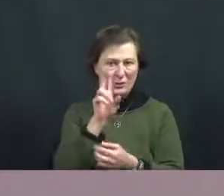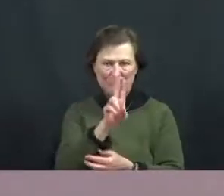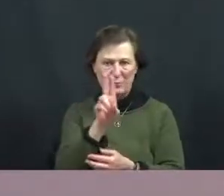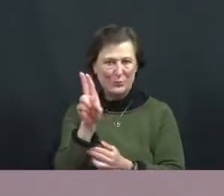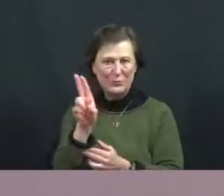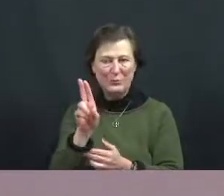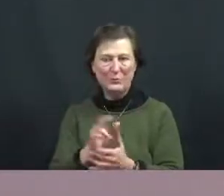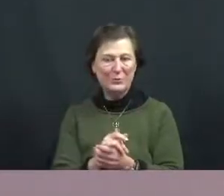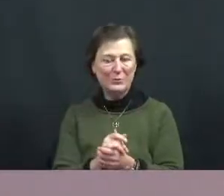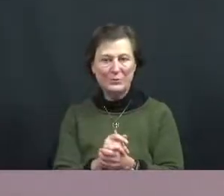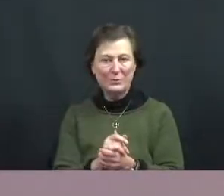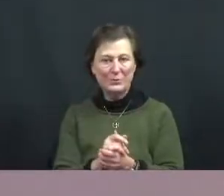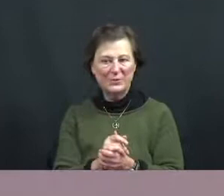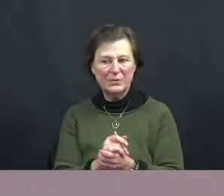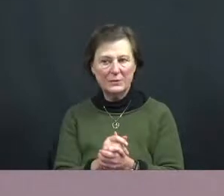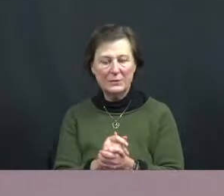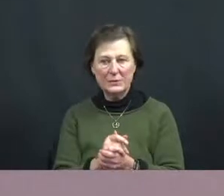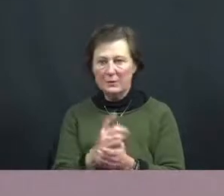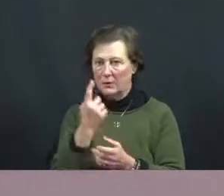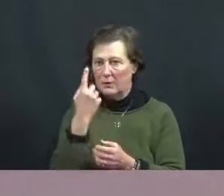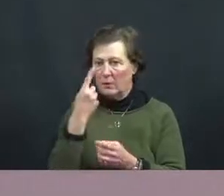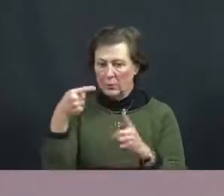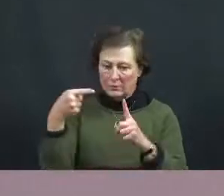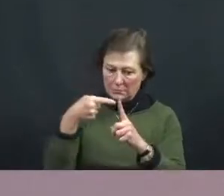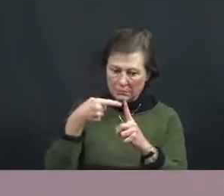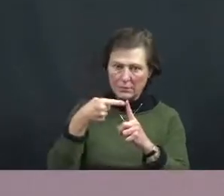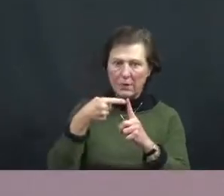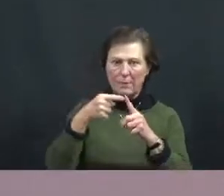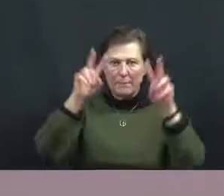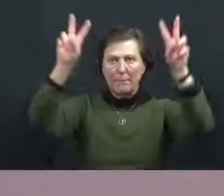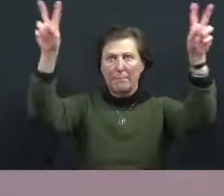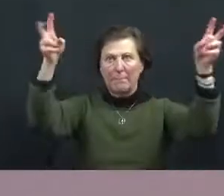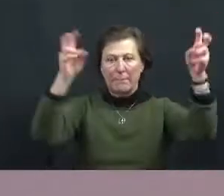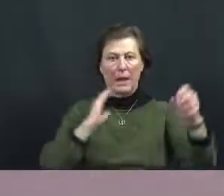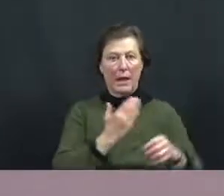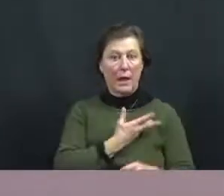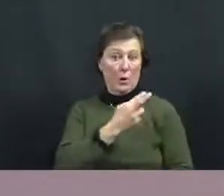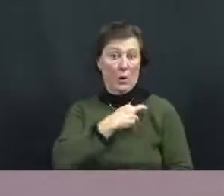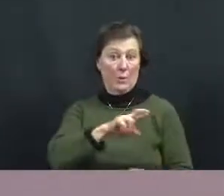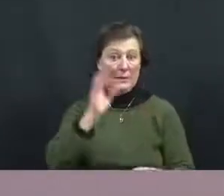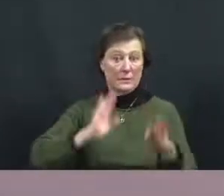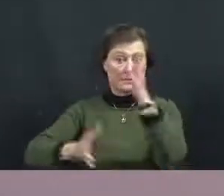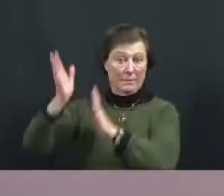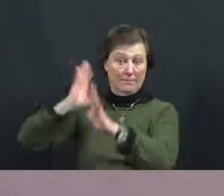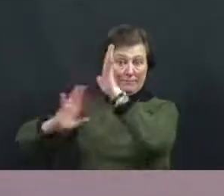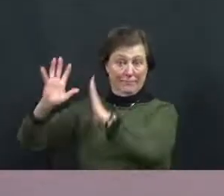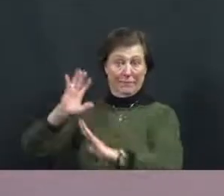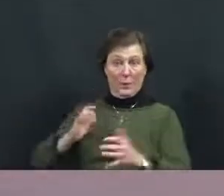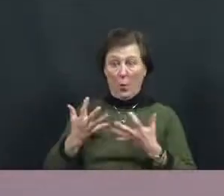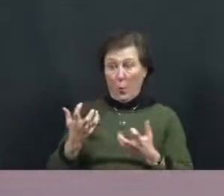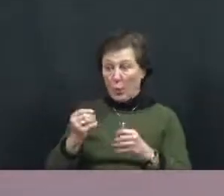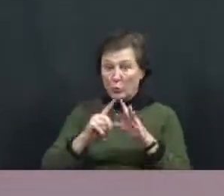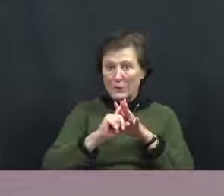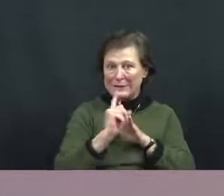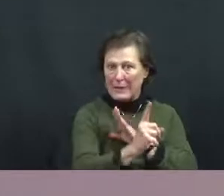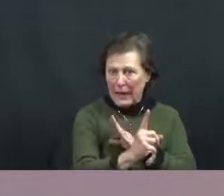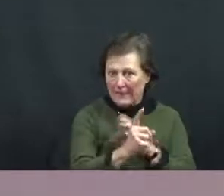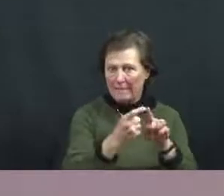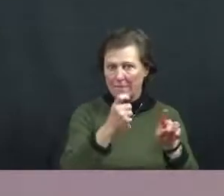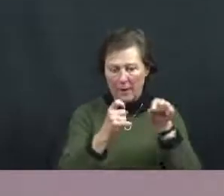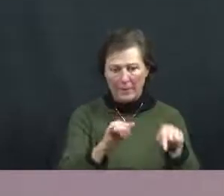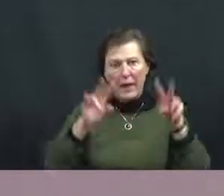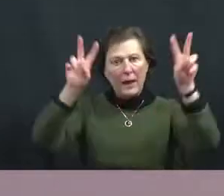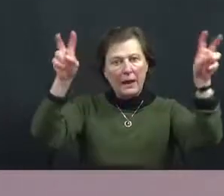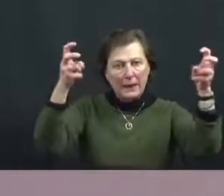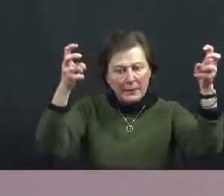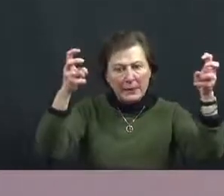Universalists. One of the key doctrines that our religious forebears sought to escape from is the doctrine